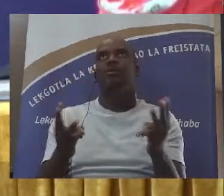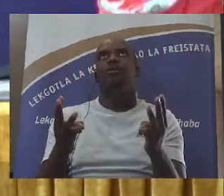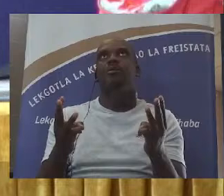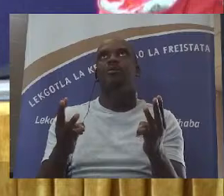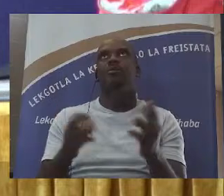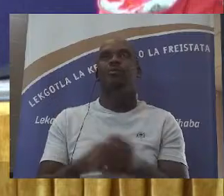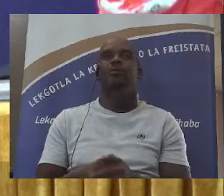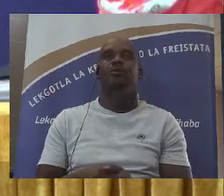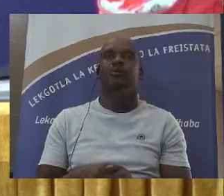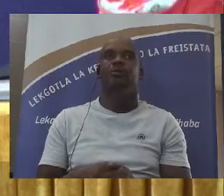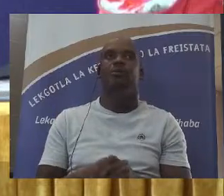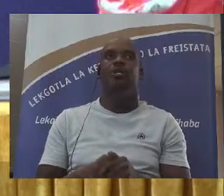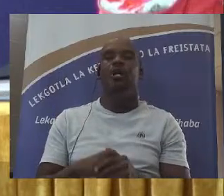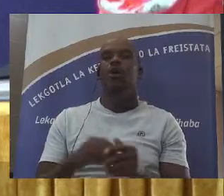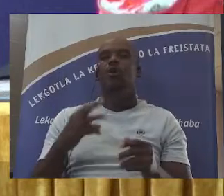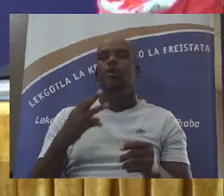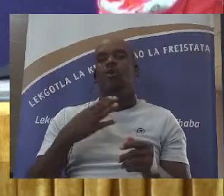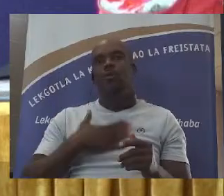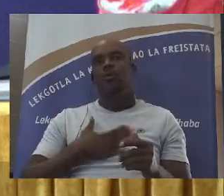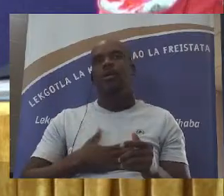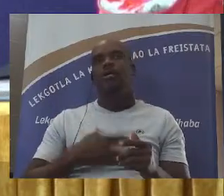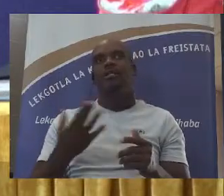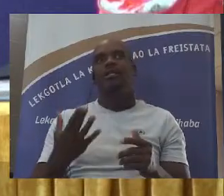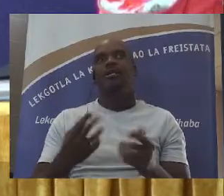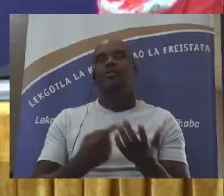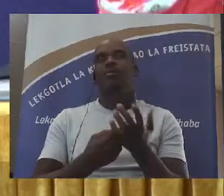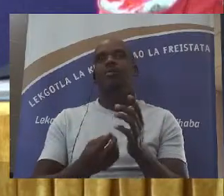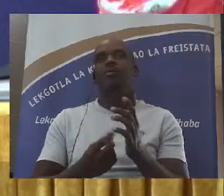growth of this sector.